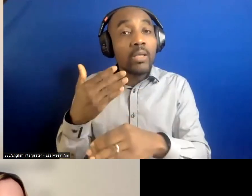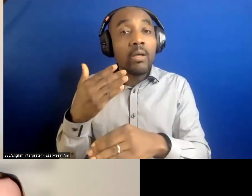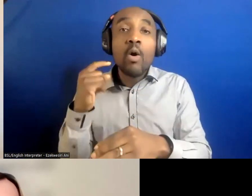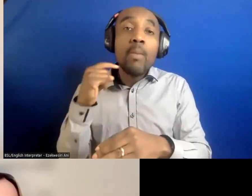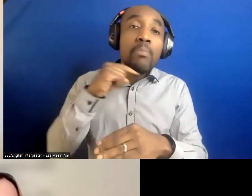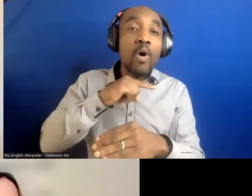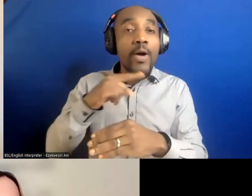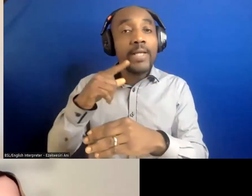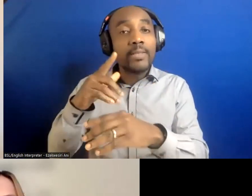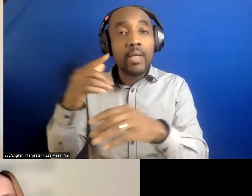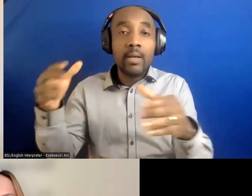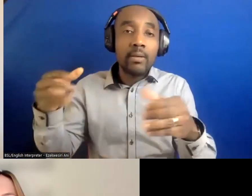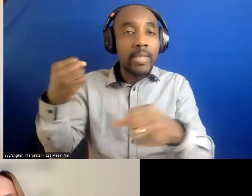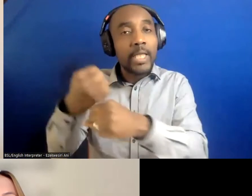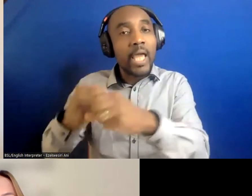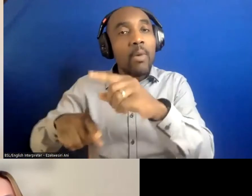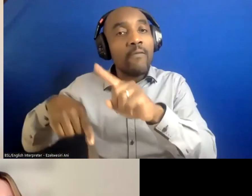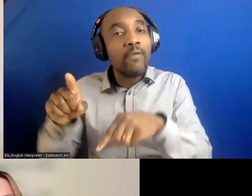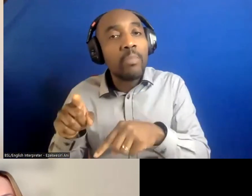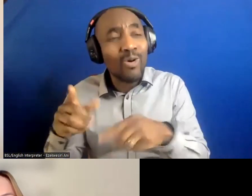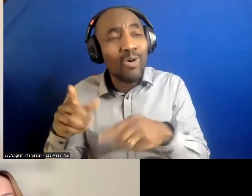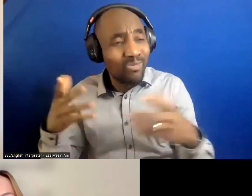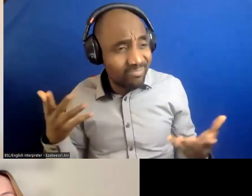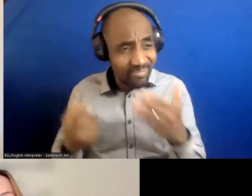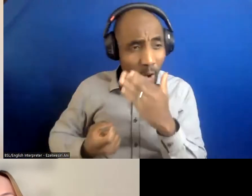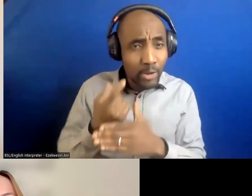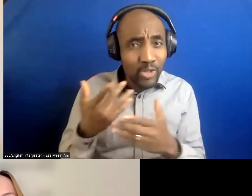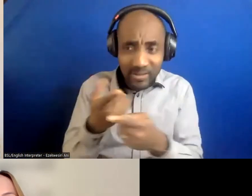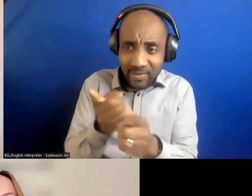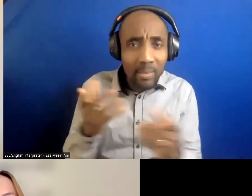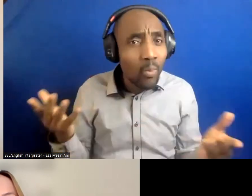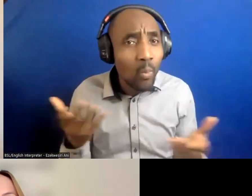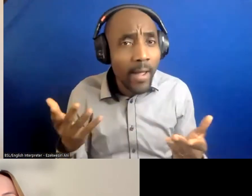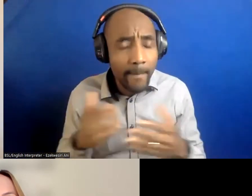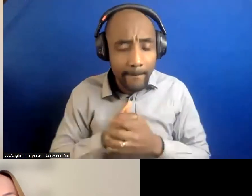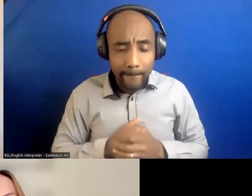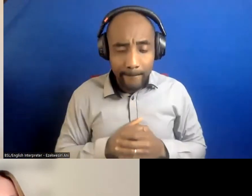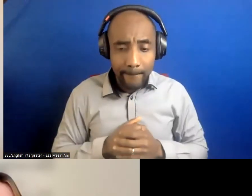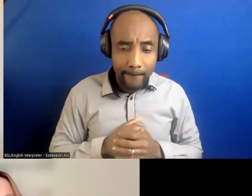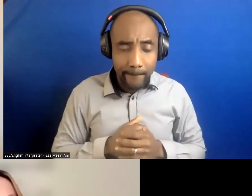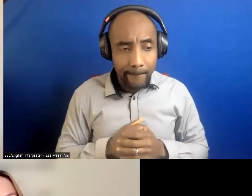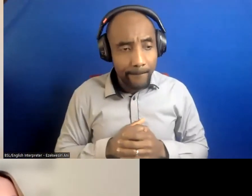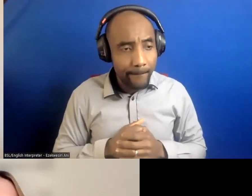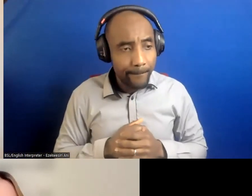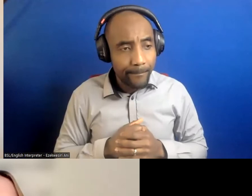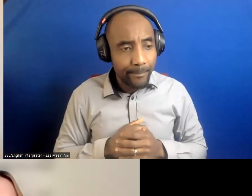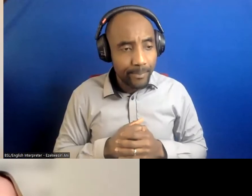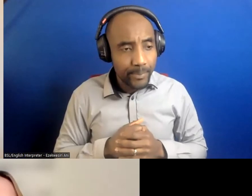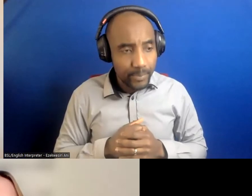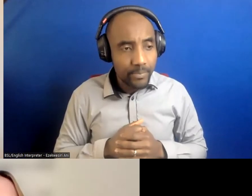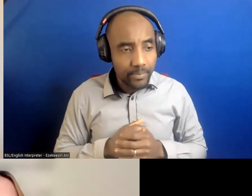allow that to happen? And for me, when we think about the fact that the role modeling piece is